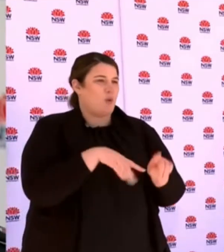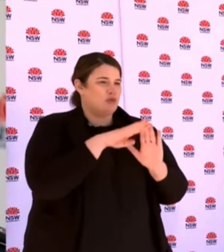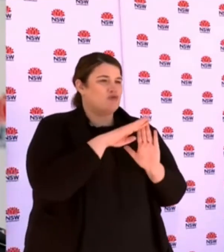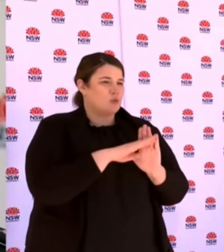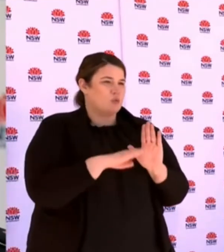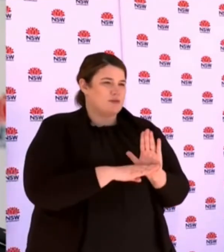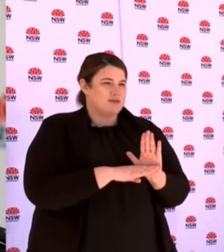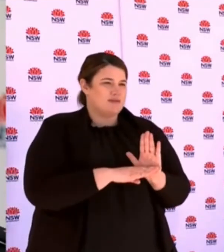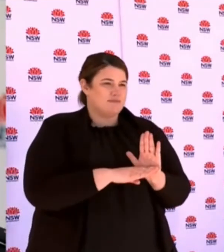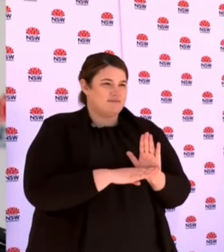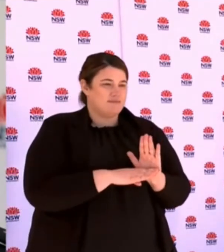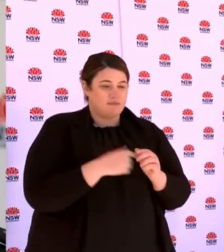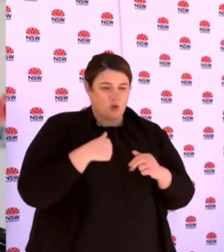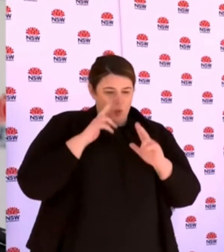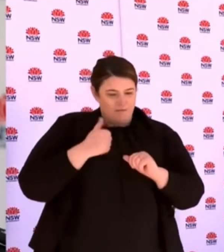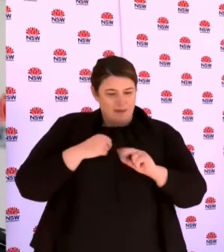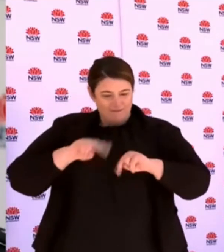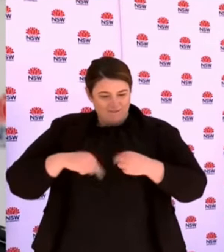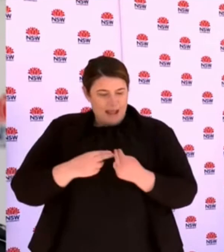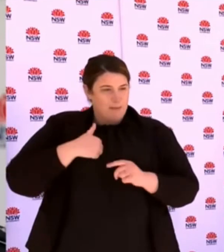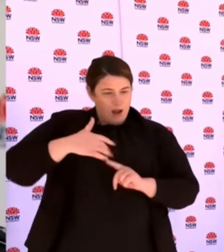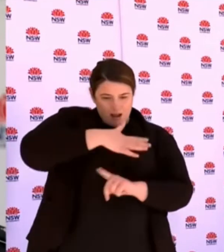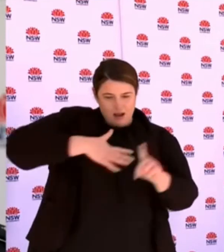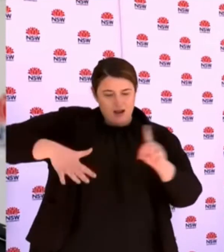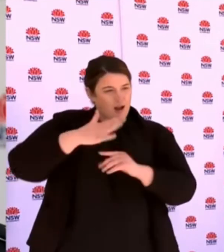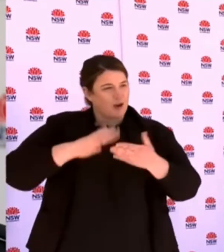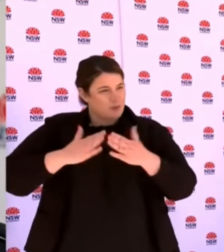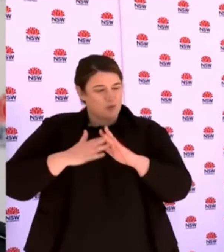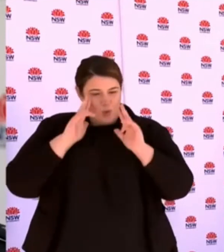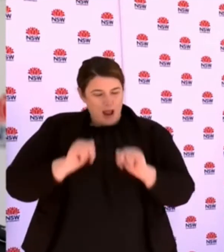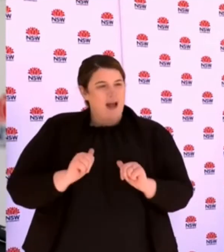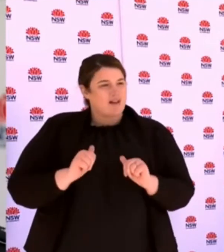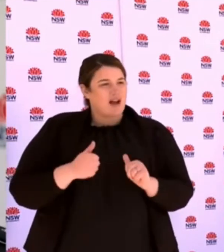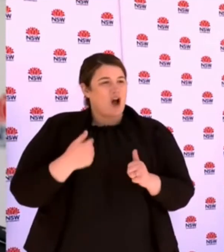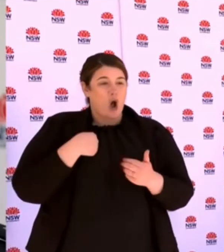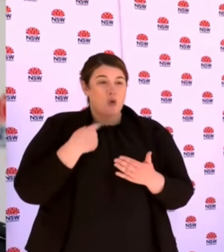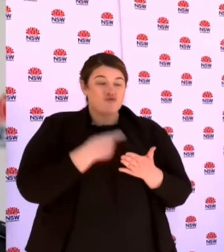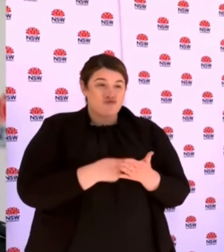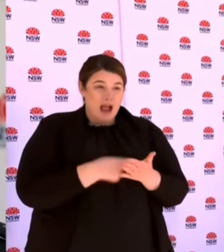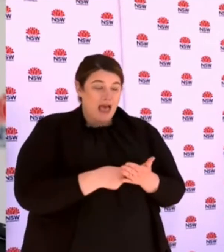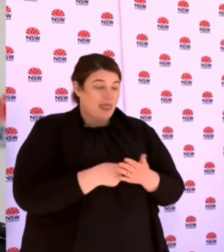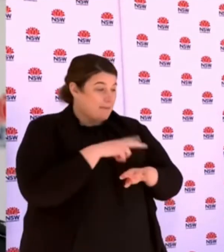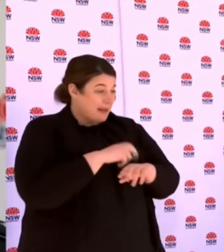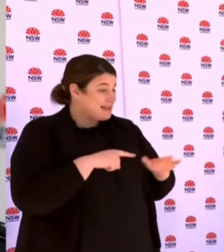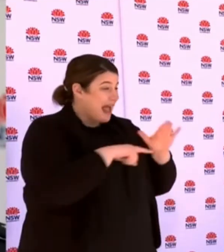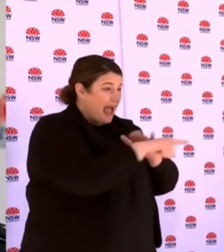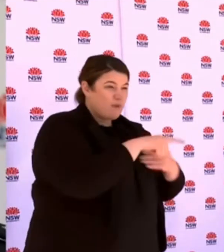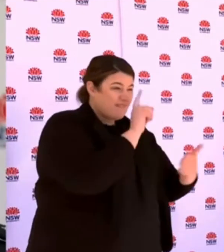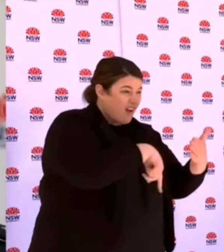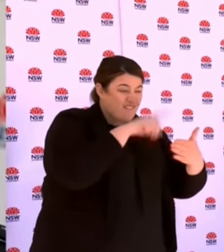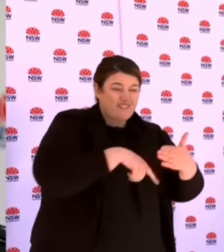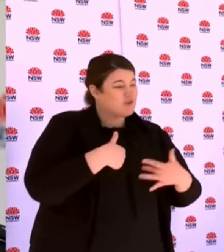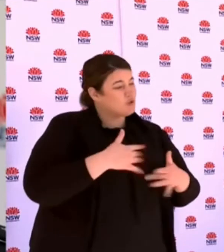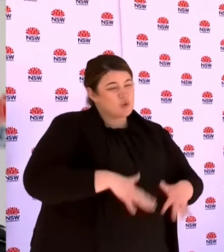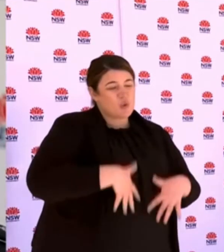right thing. They do the right thing by themselves, their family and their communities, and we would much rather be out there highly visible and